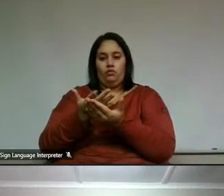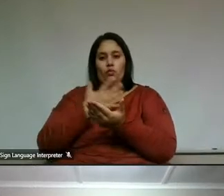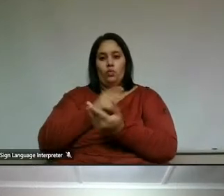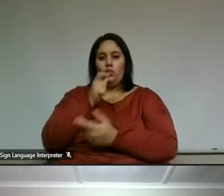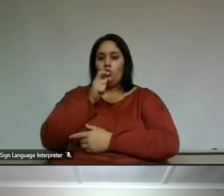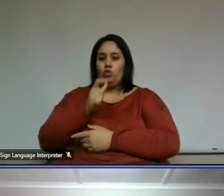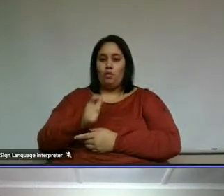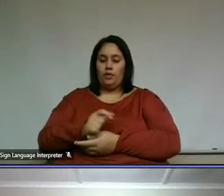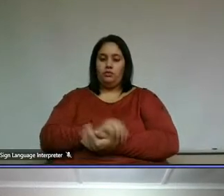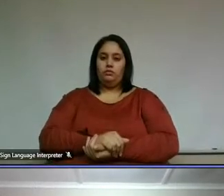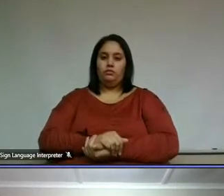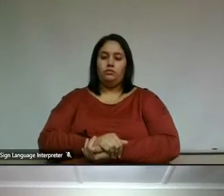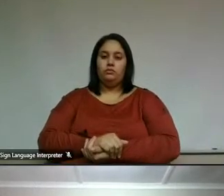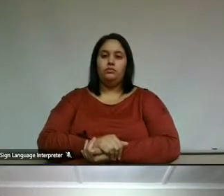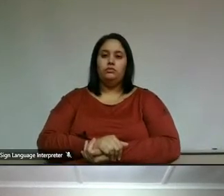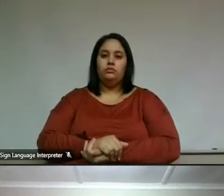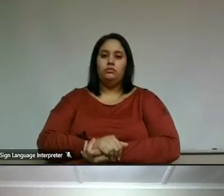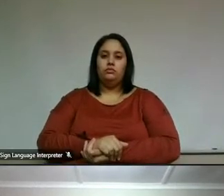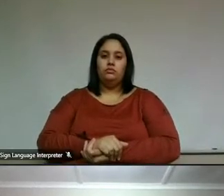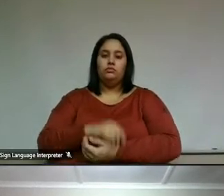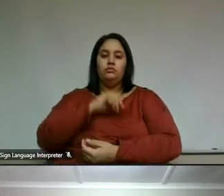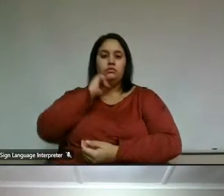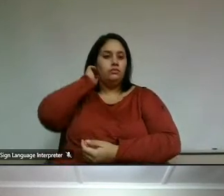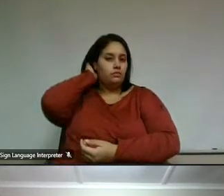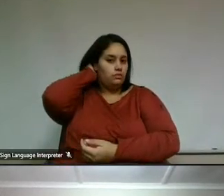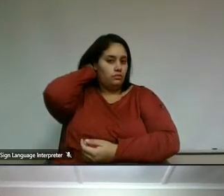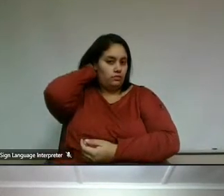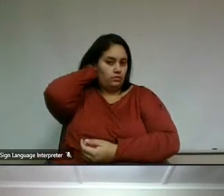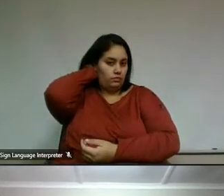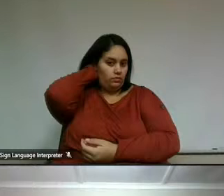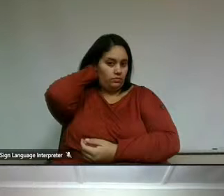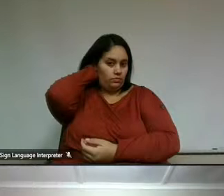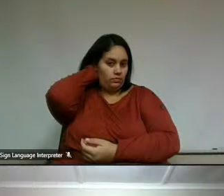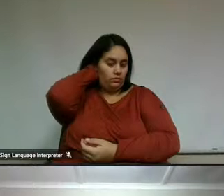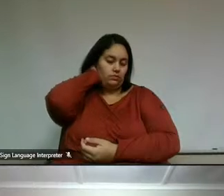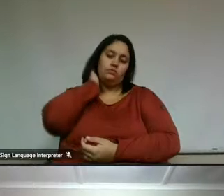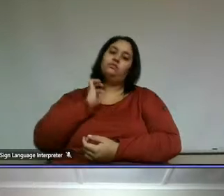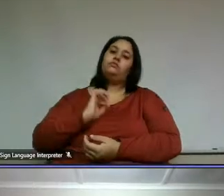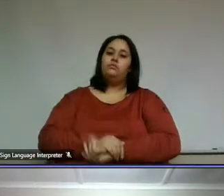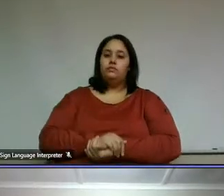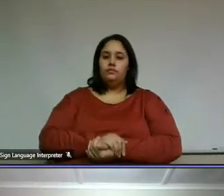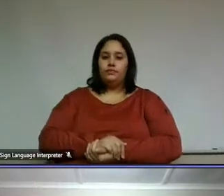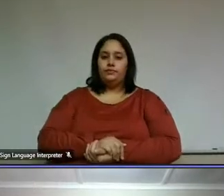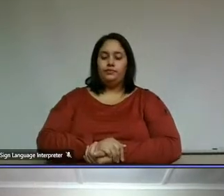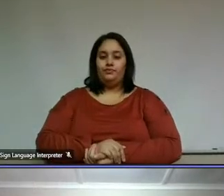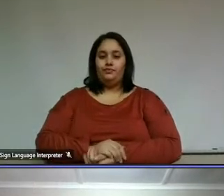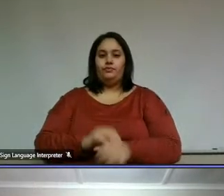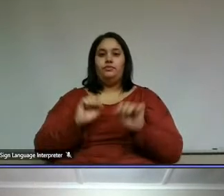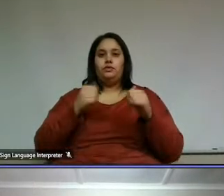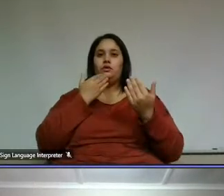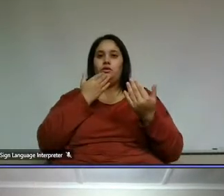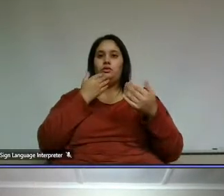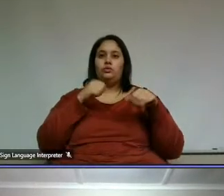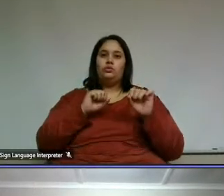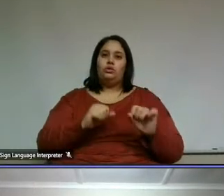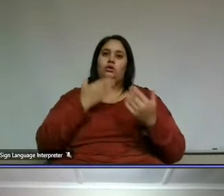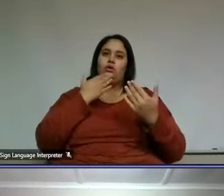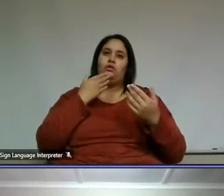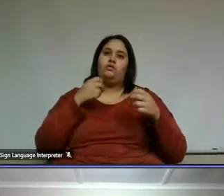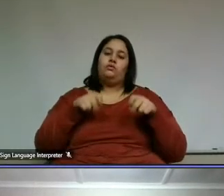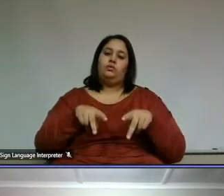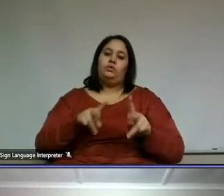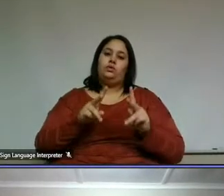comment on that submission, much appreciated. Thank you, sir. Over to you. Yeah, thank you, Chair, and thank you for the